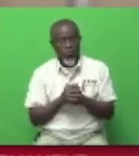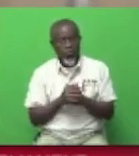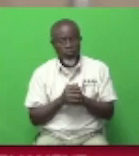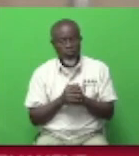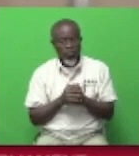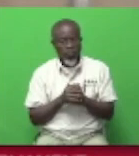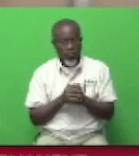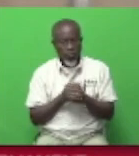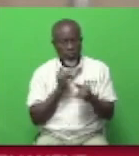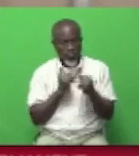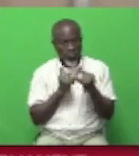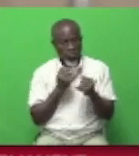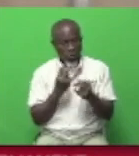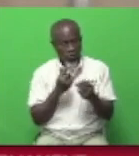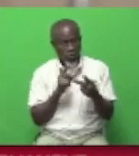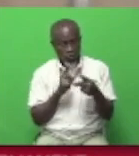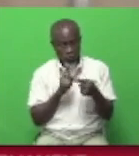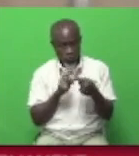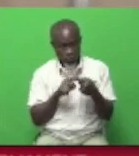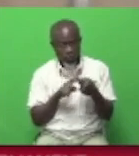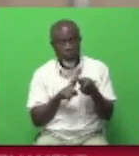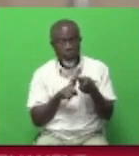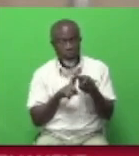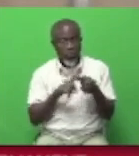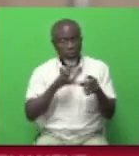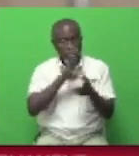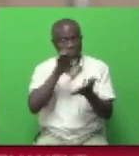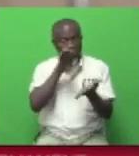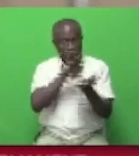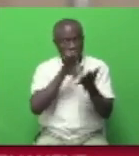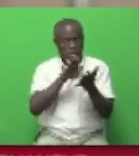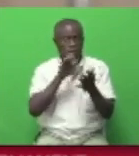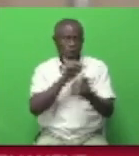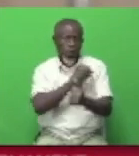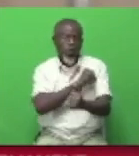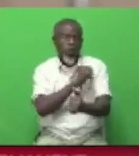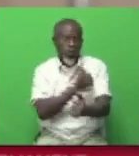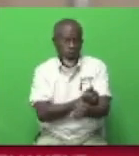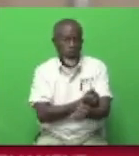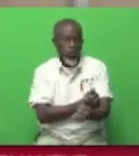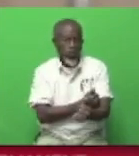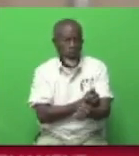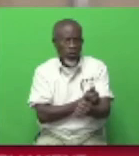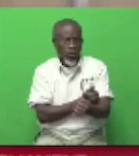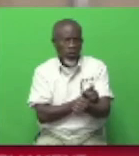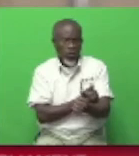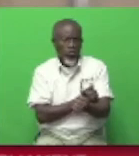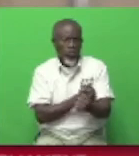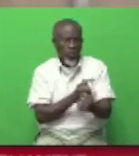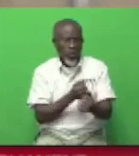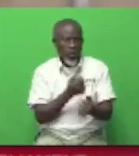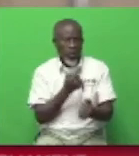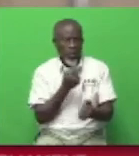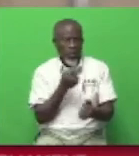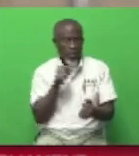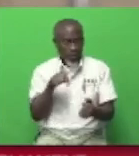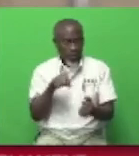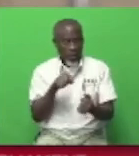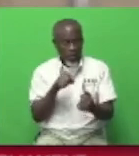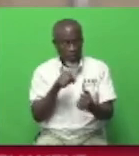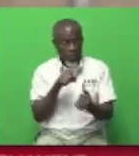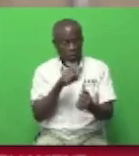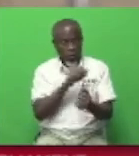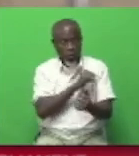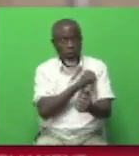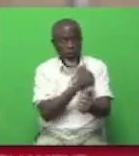at is the Central Authority, for example, reporting to you, the people of Trinidad and Tobago. Again, this Central Authority